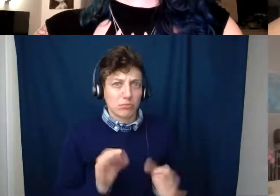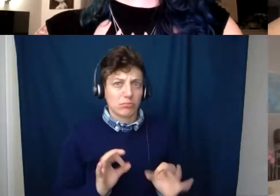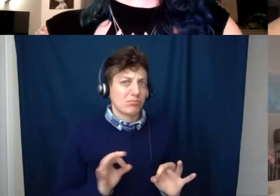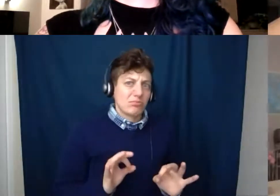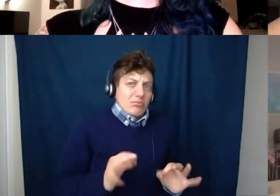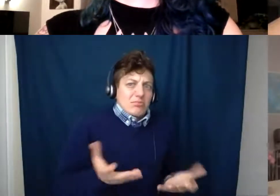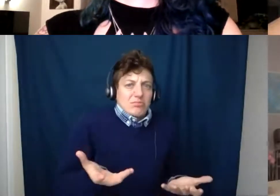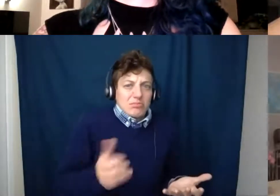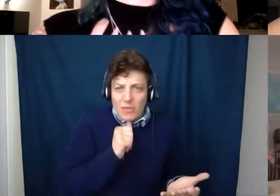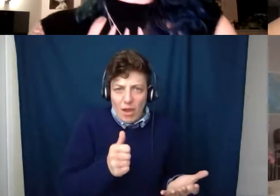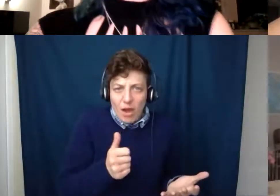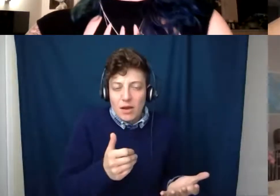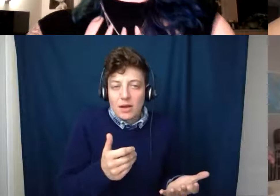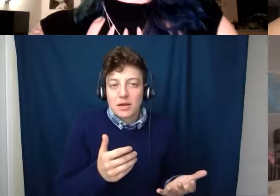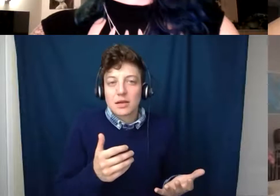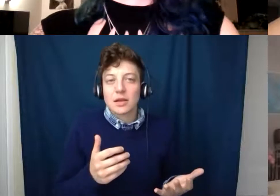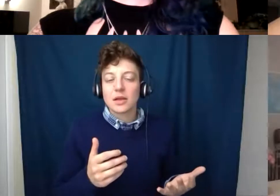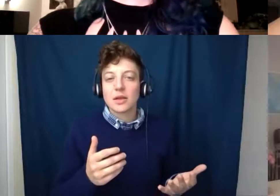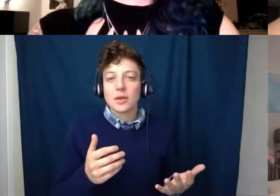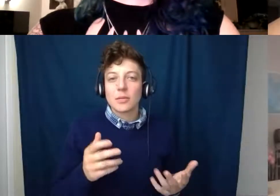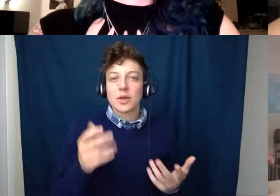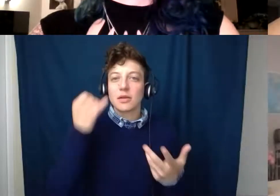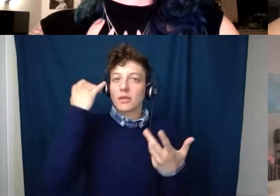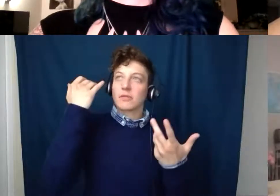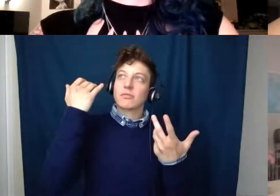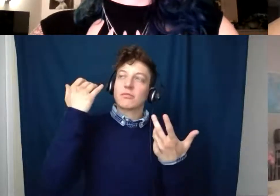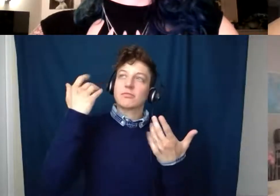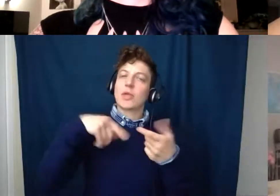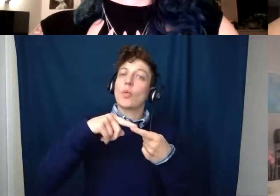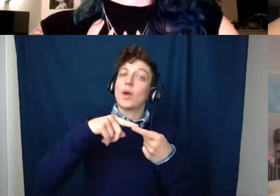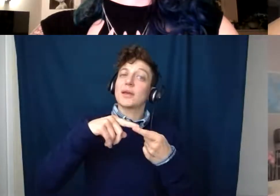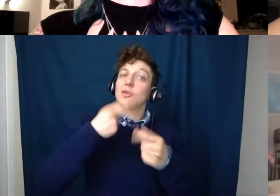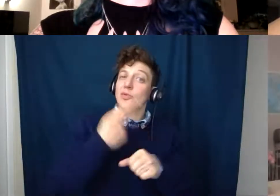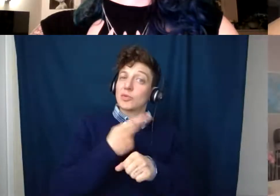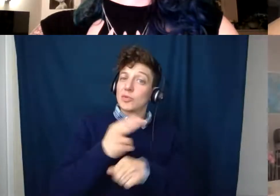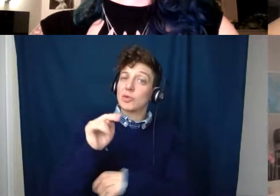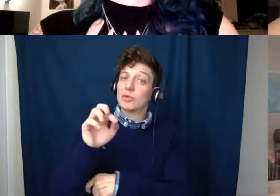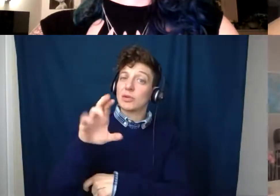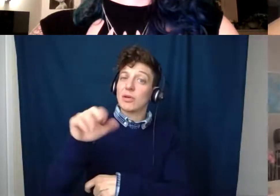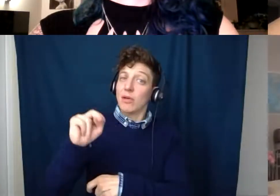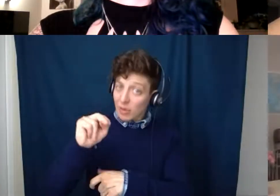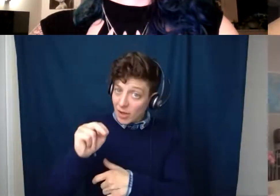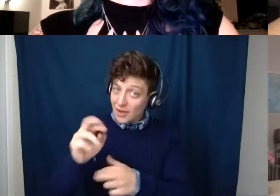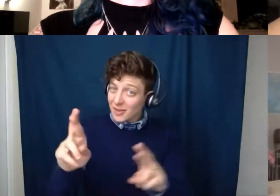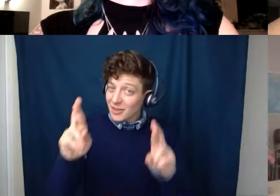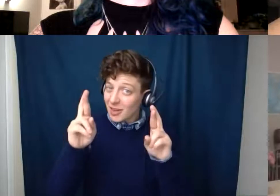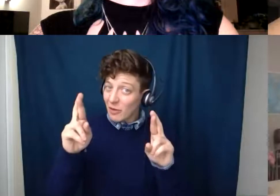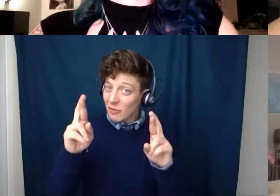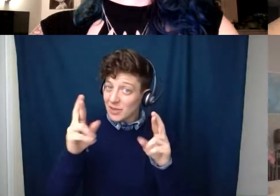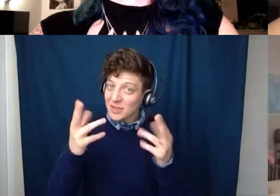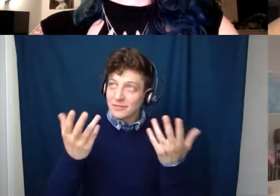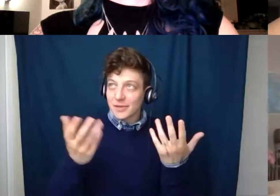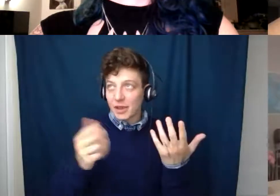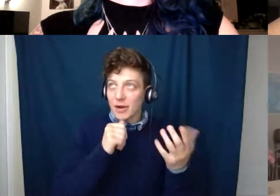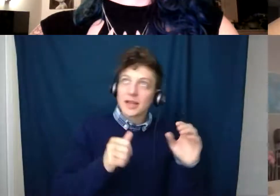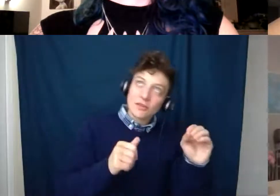like the likelihood of you using the Narcan, hopefully is, non-zero, but relatively low. And